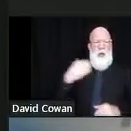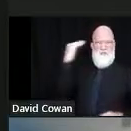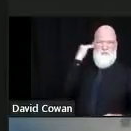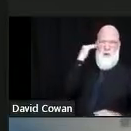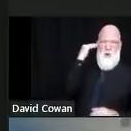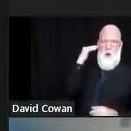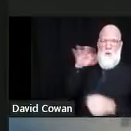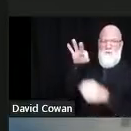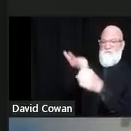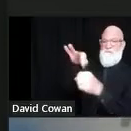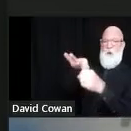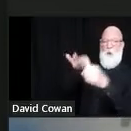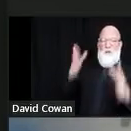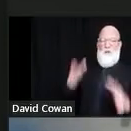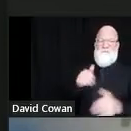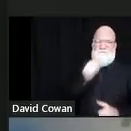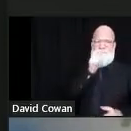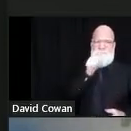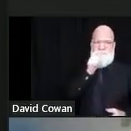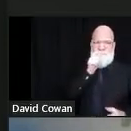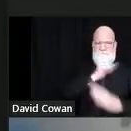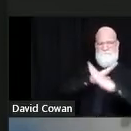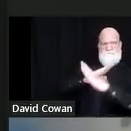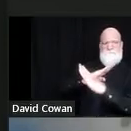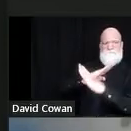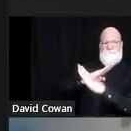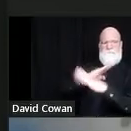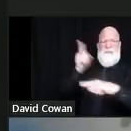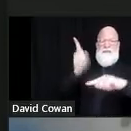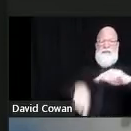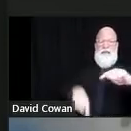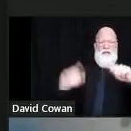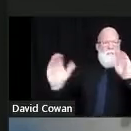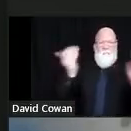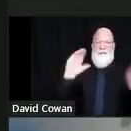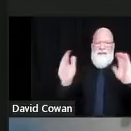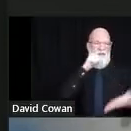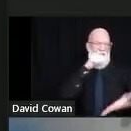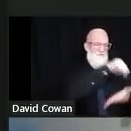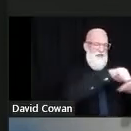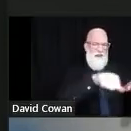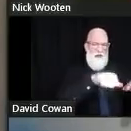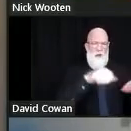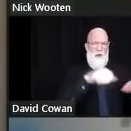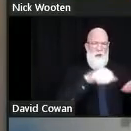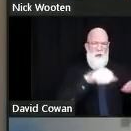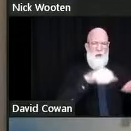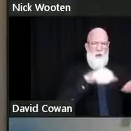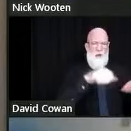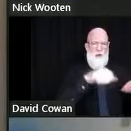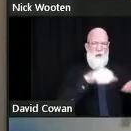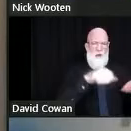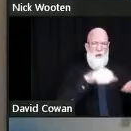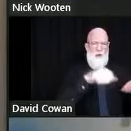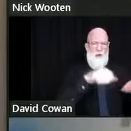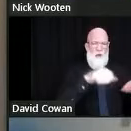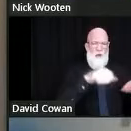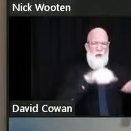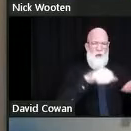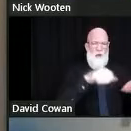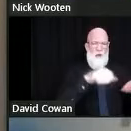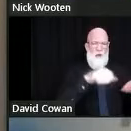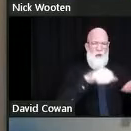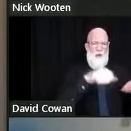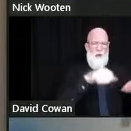anything in law that would prevent comparing these envelopes to the signatures held by the state we will do that if a if a court orders